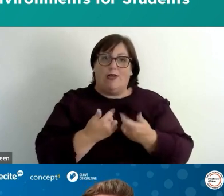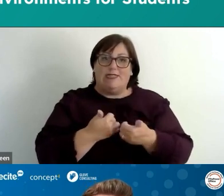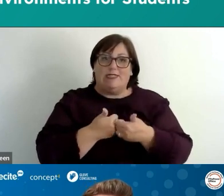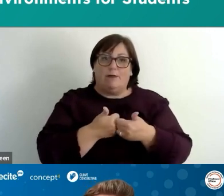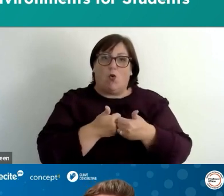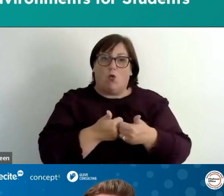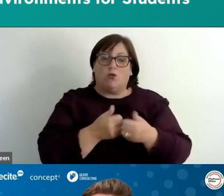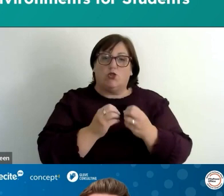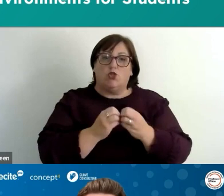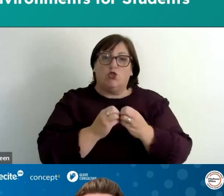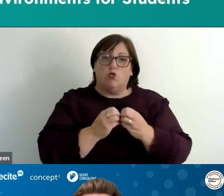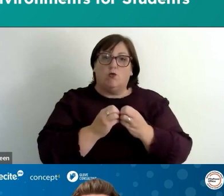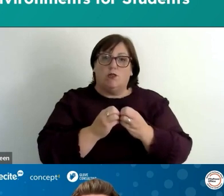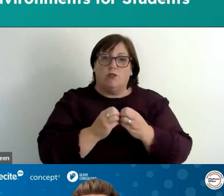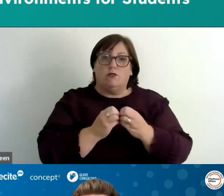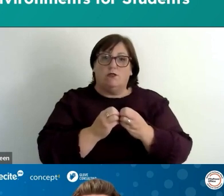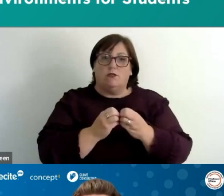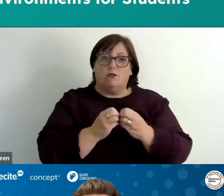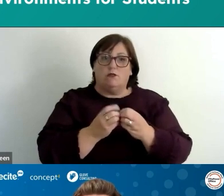our education processes.